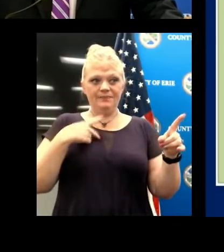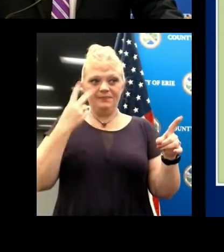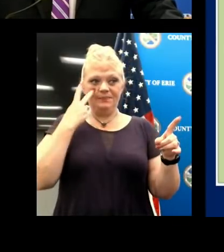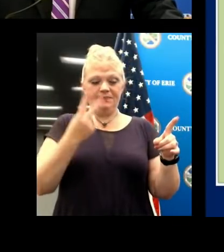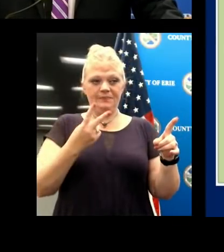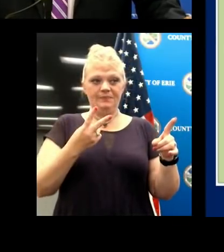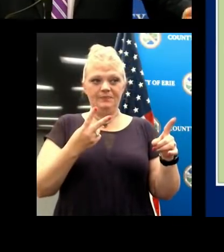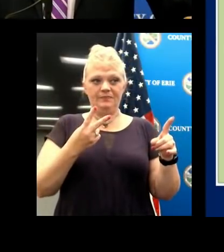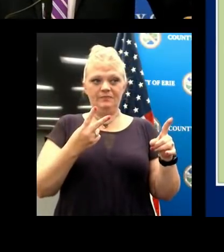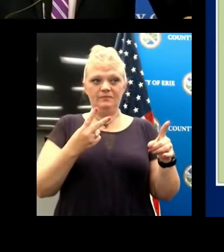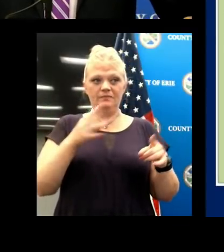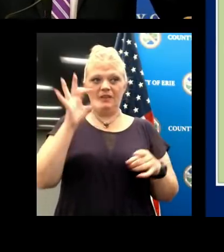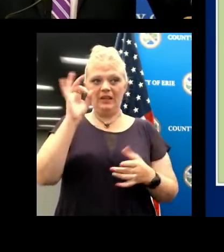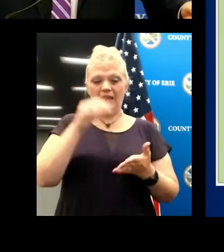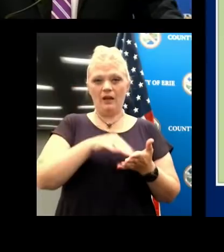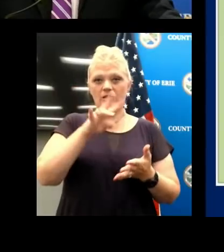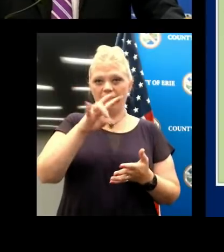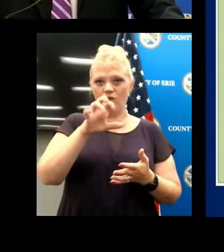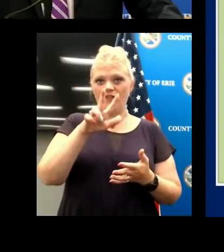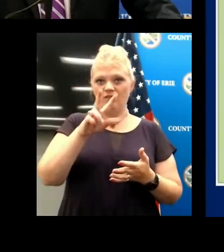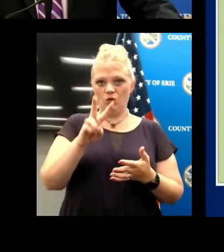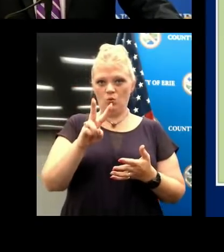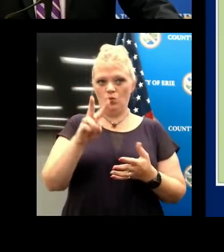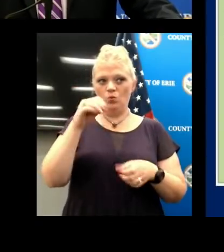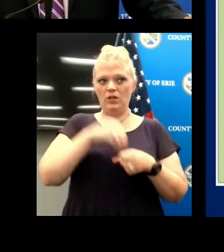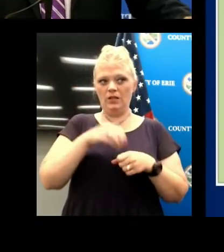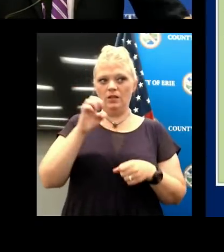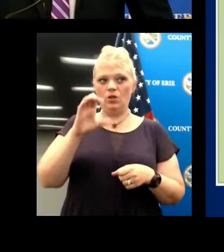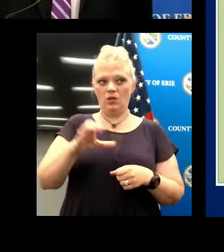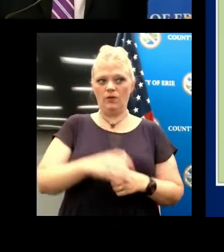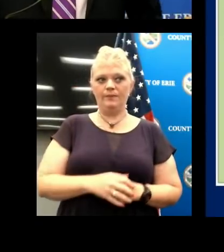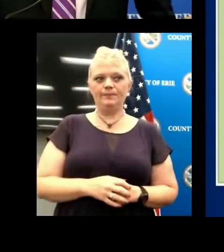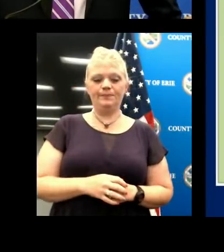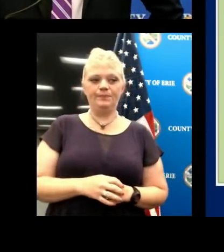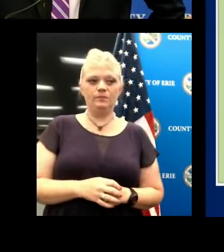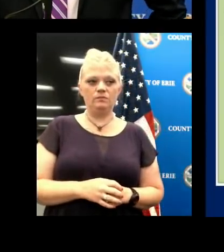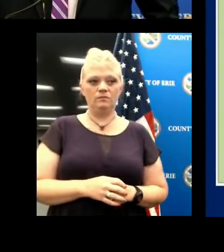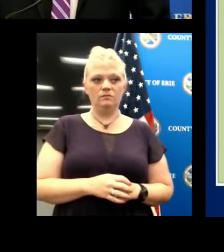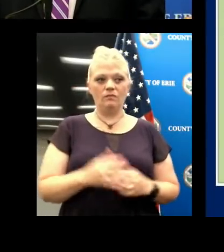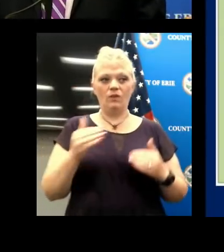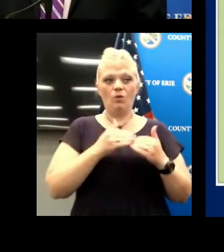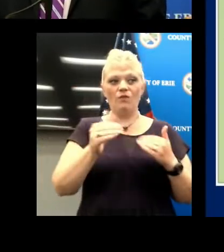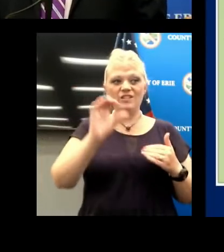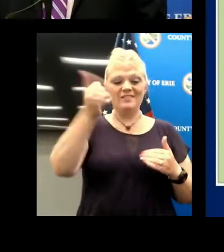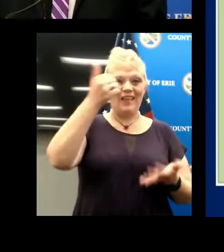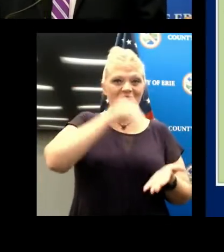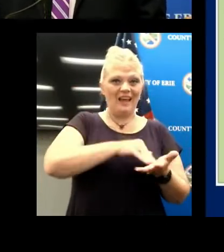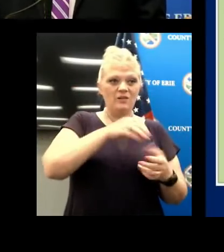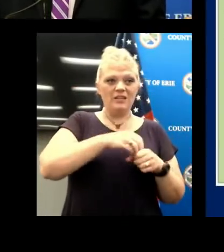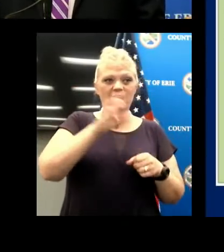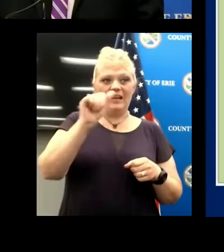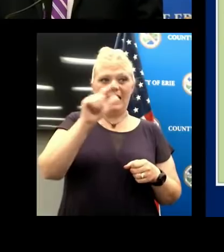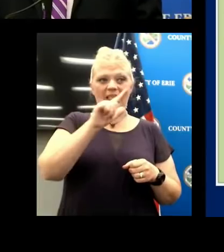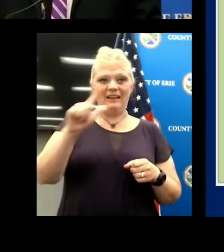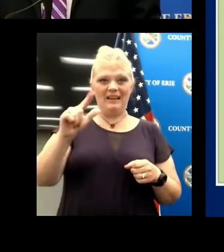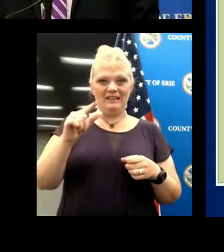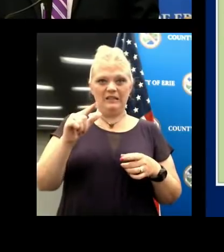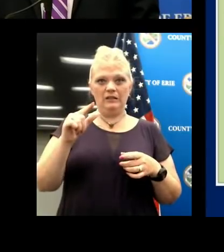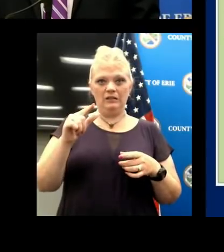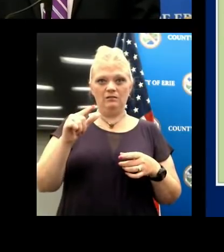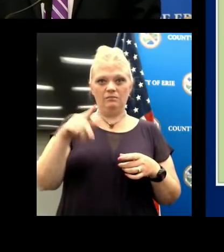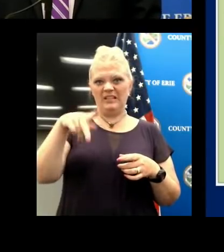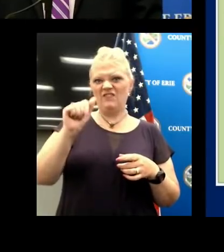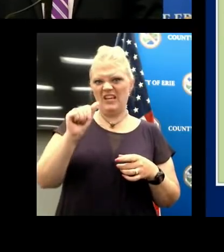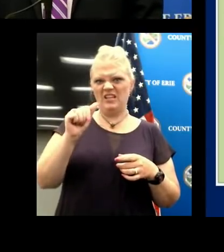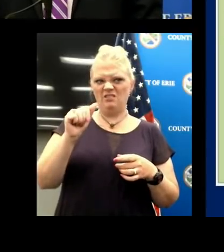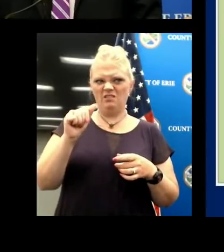that we have 9,752 cases in Erie County. They have actually over 10,000 cases in Allegheny County, Pennsylvania,